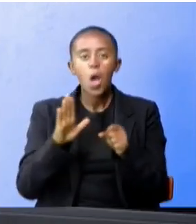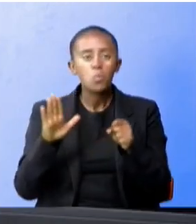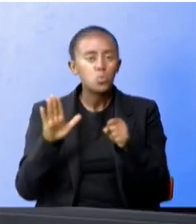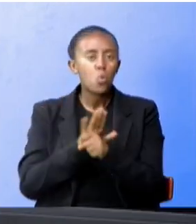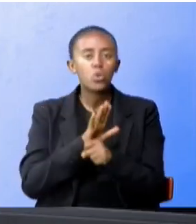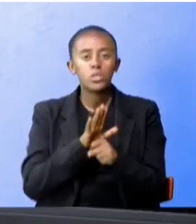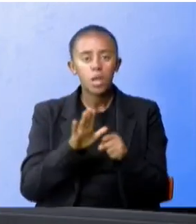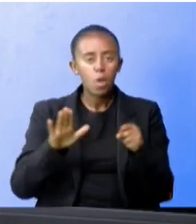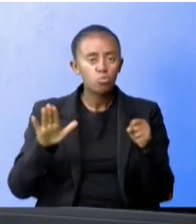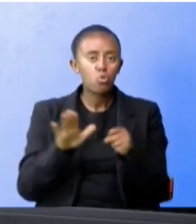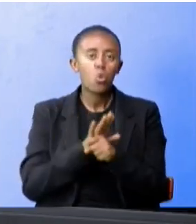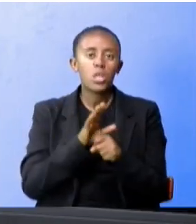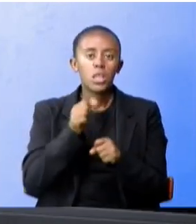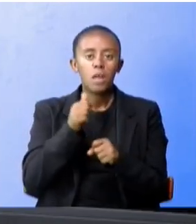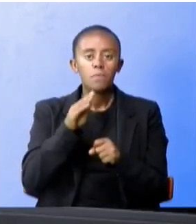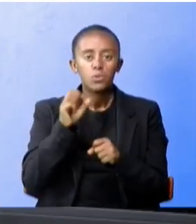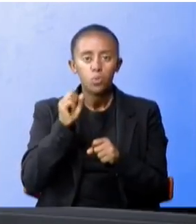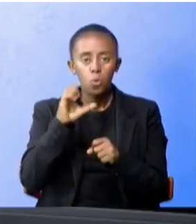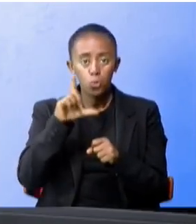synonym.